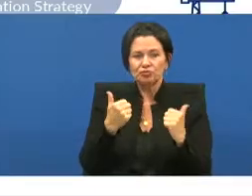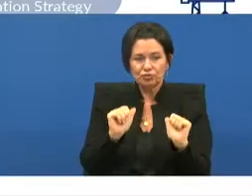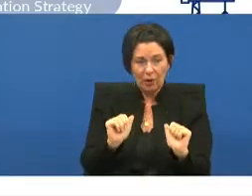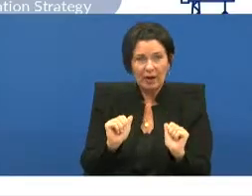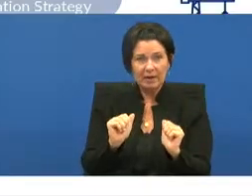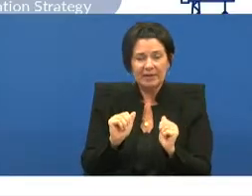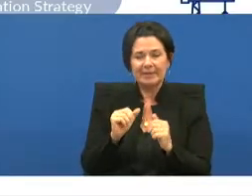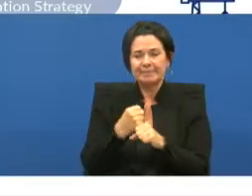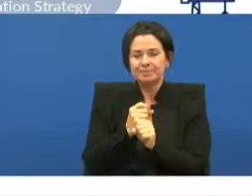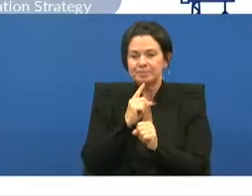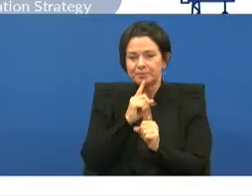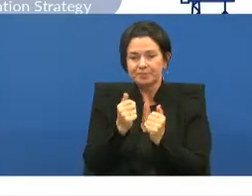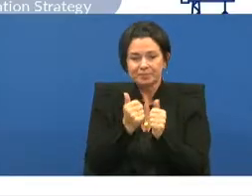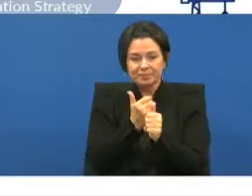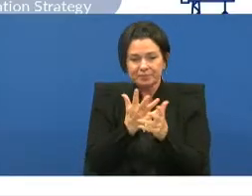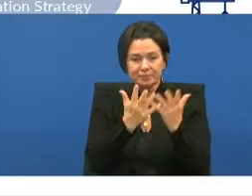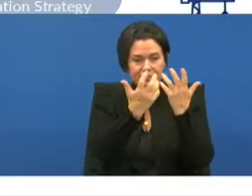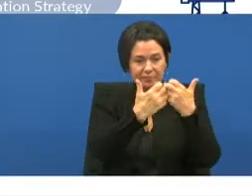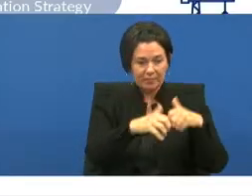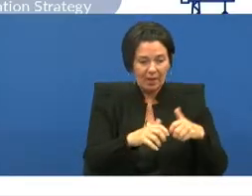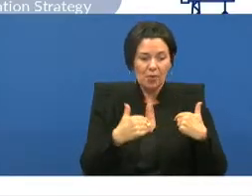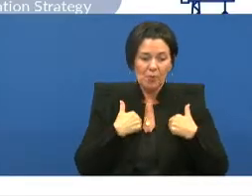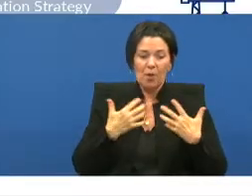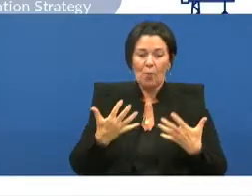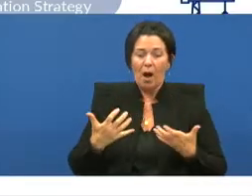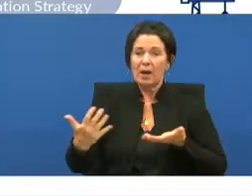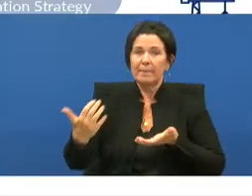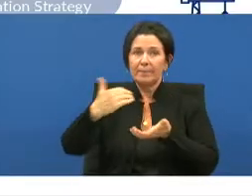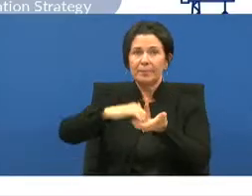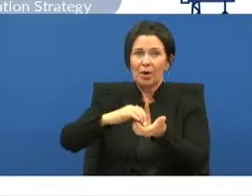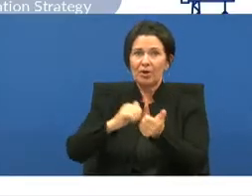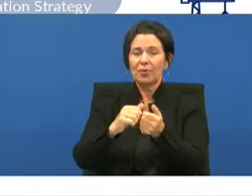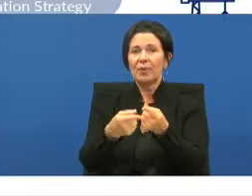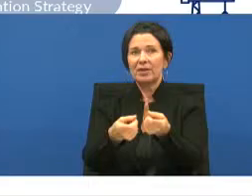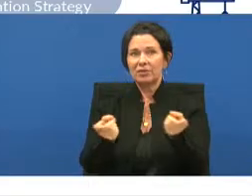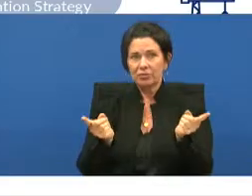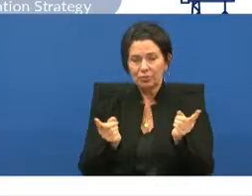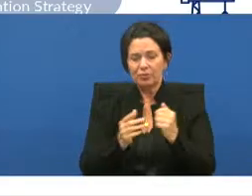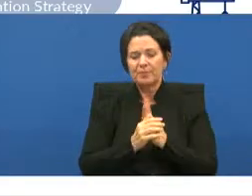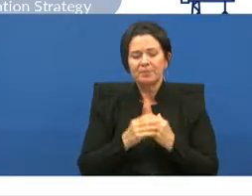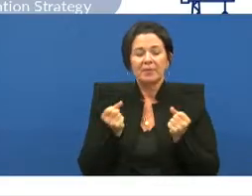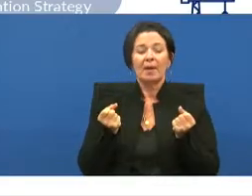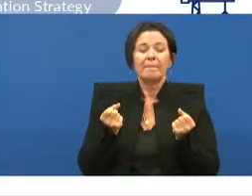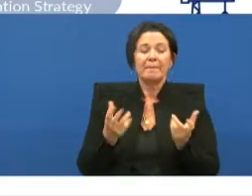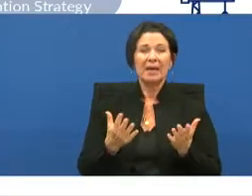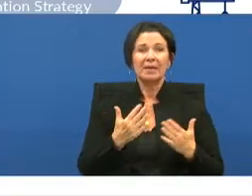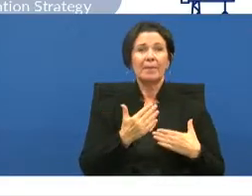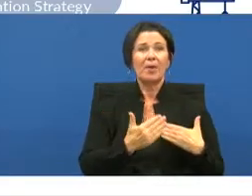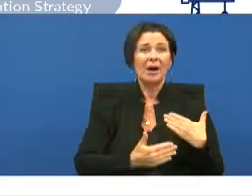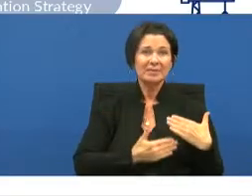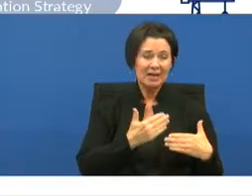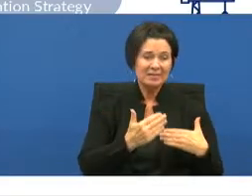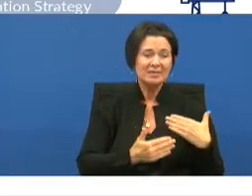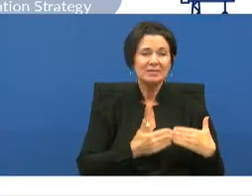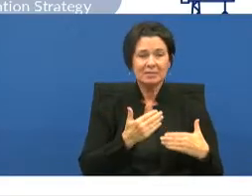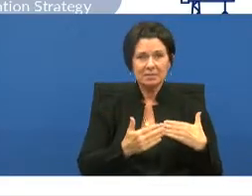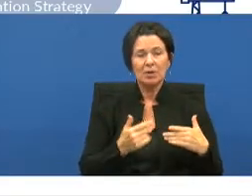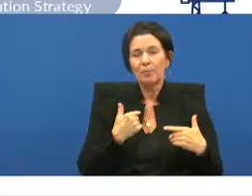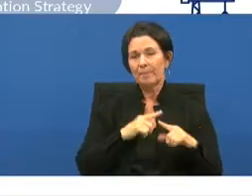and fortunate to be your partner on that for many of those processes, and we look forward to continuing that